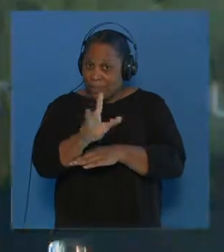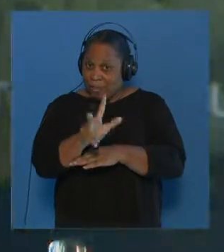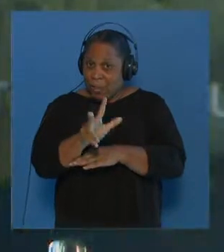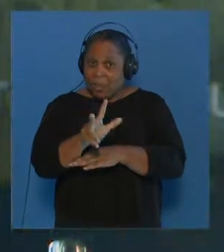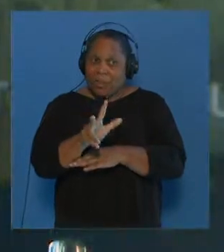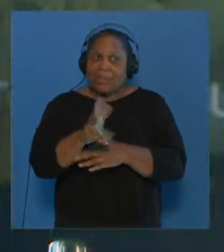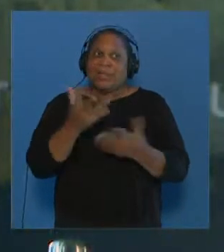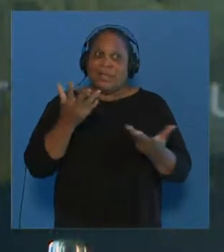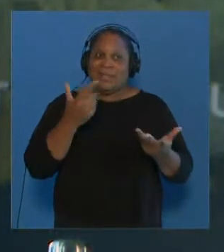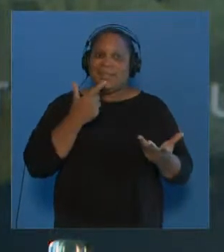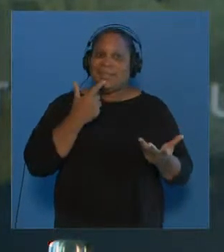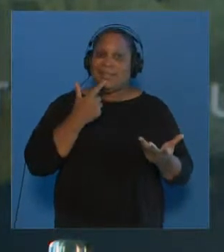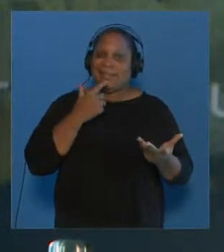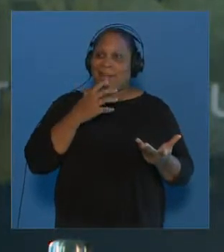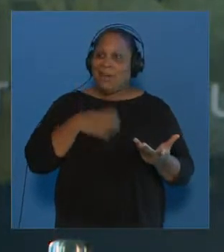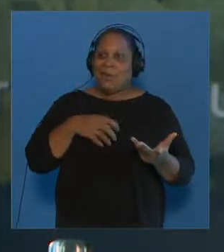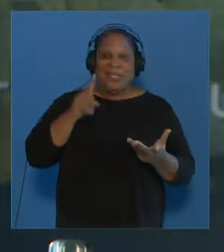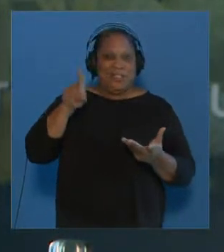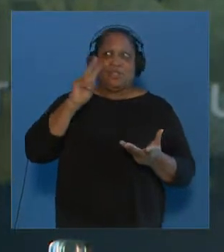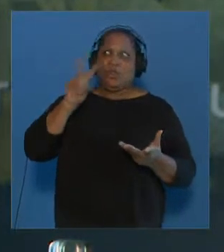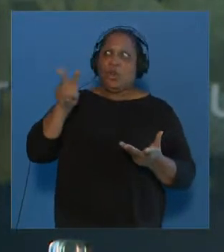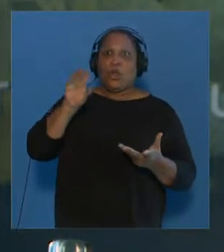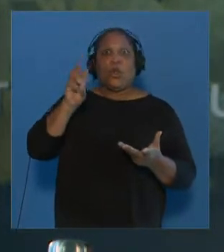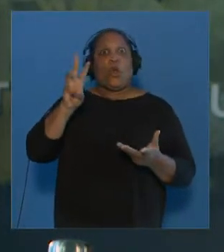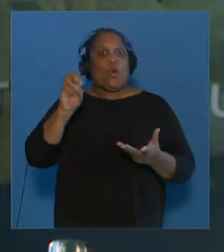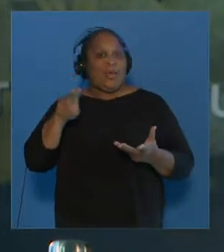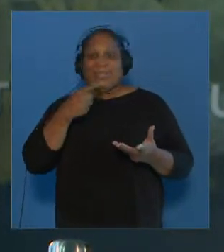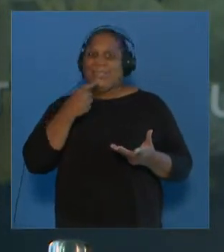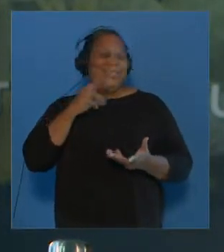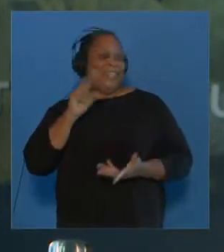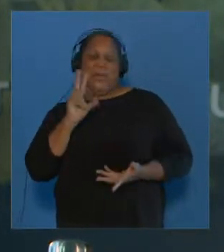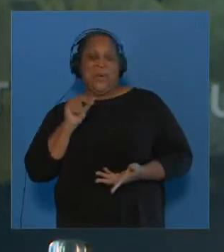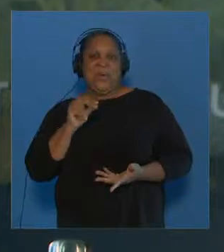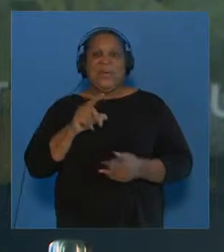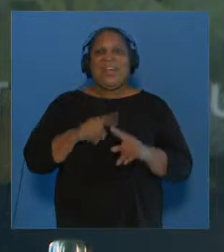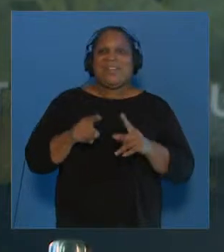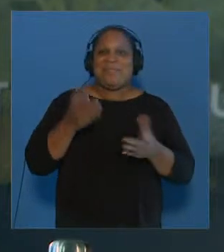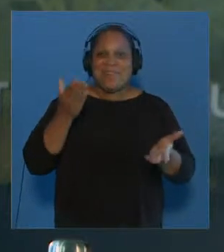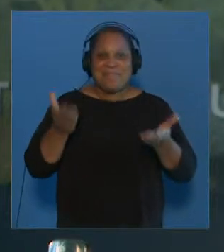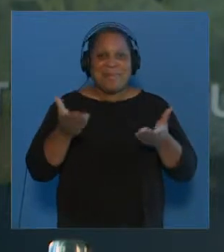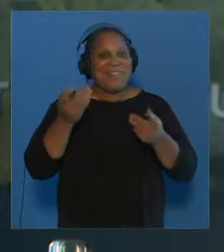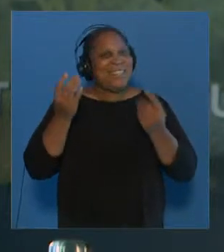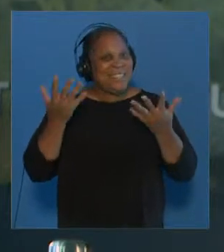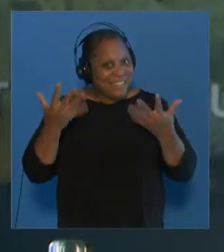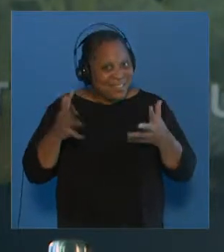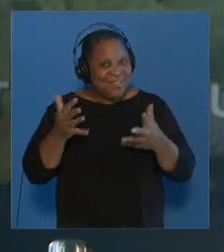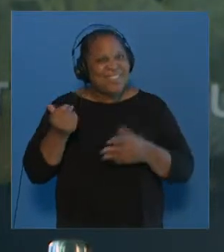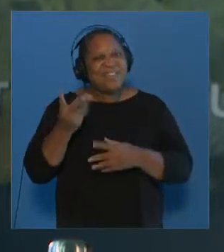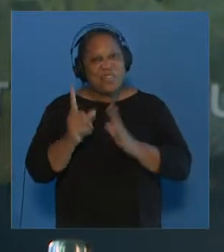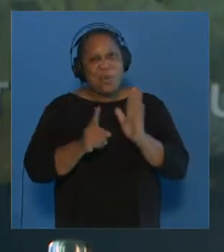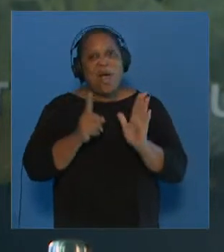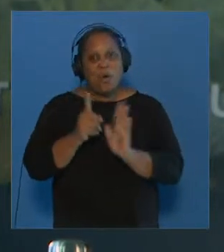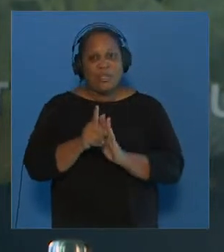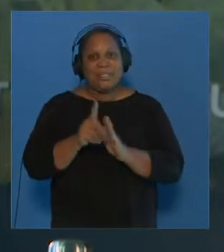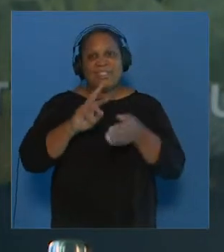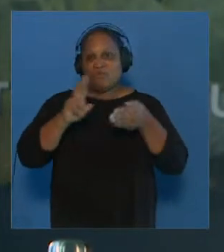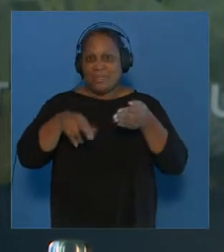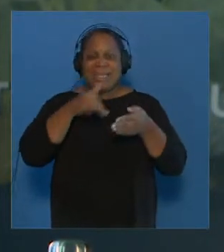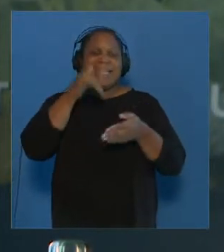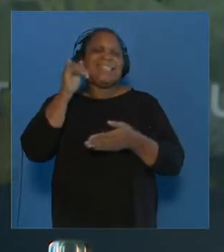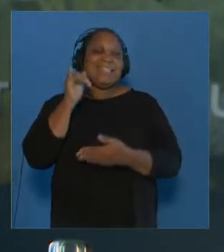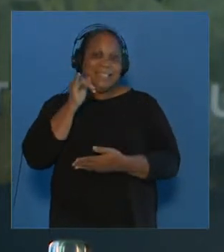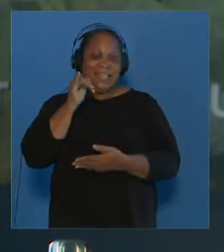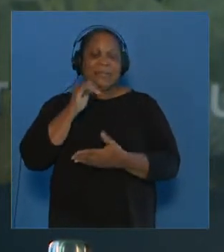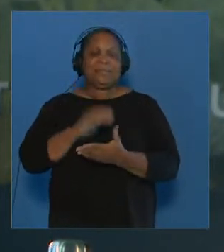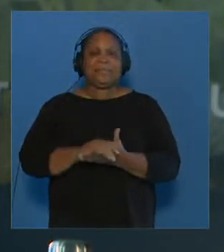we could move that quick, but you look at Owen, he's going like, no. One of them, they probably just finished a couple hours ago, so this would have been as a result of yesterday's